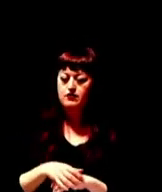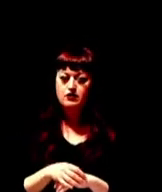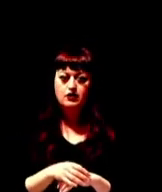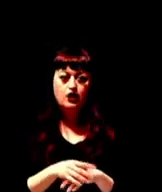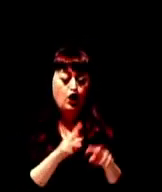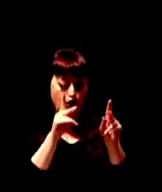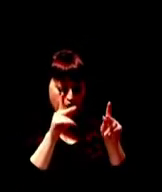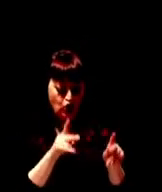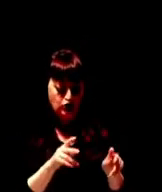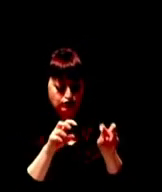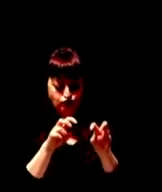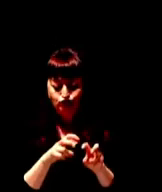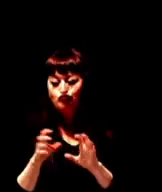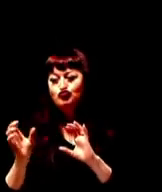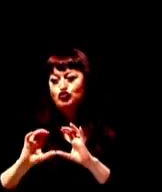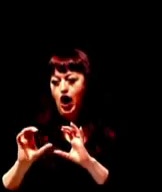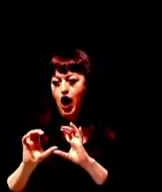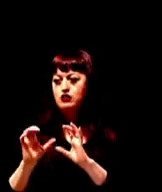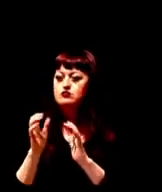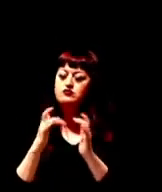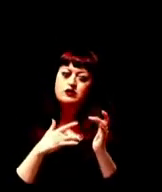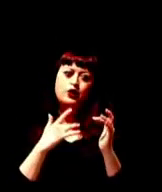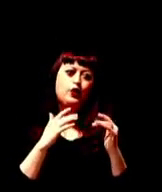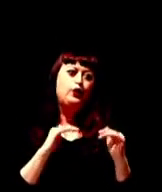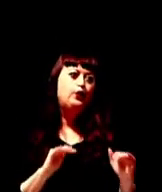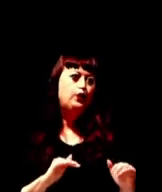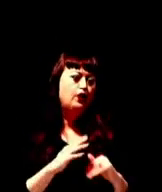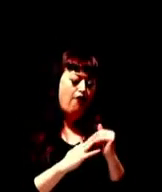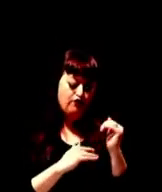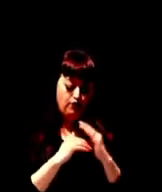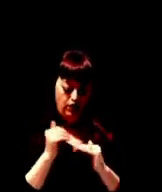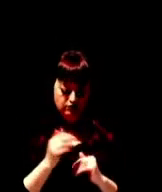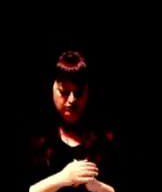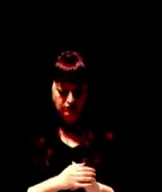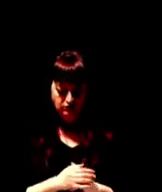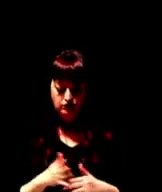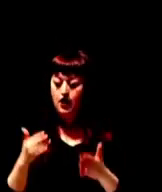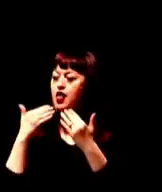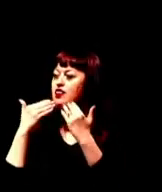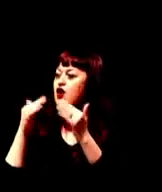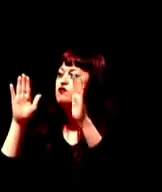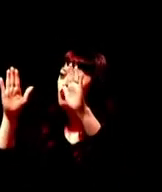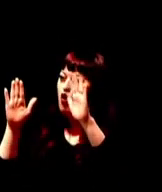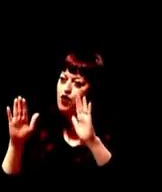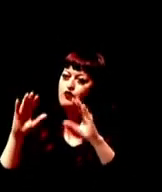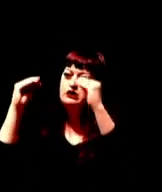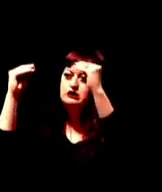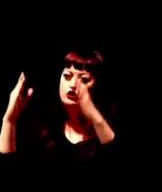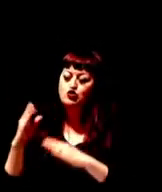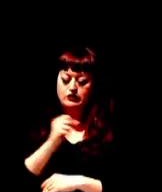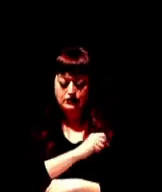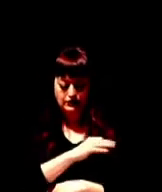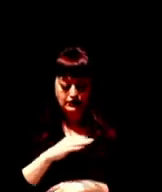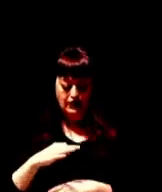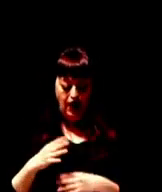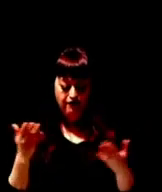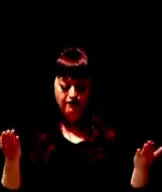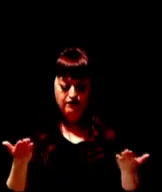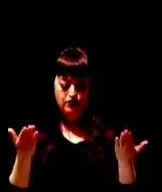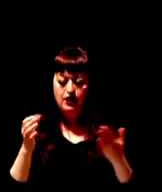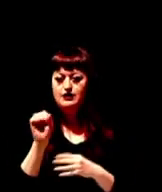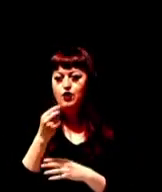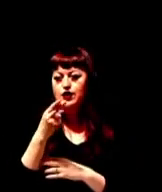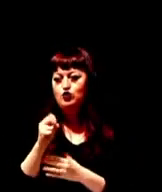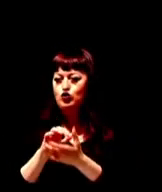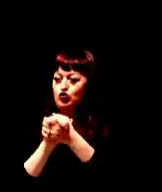to you and to give you comfort. Thank you to the fabulous teachers and staff of Fargo South.